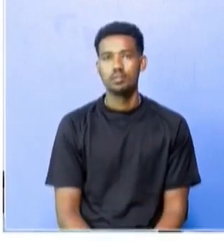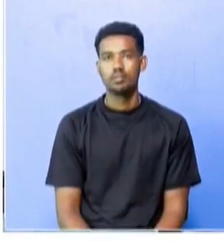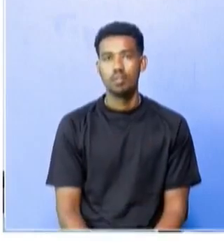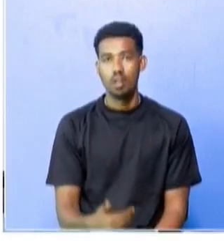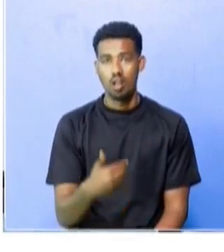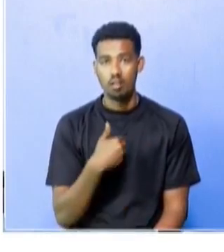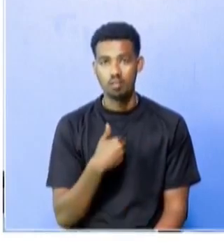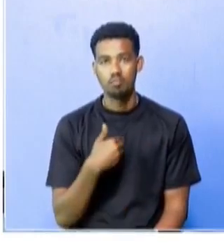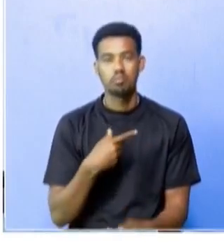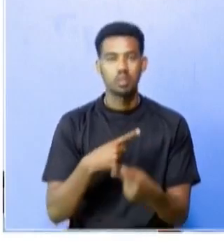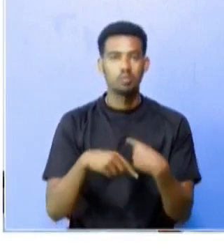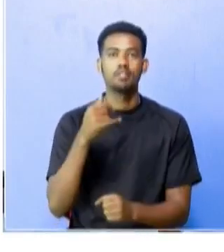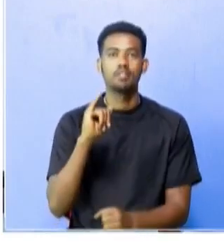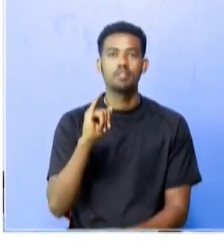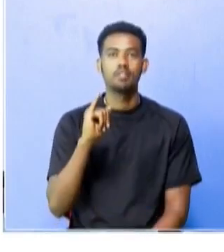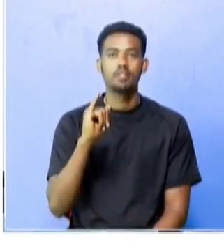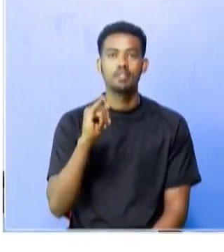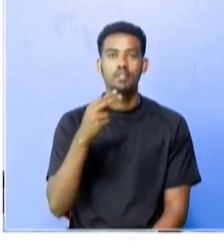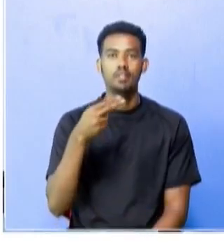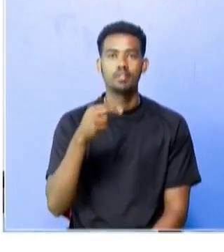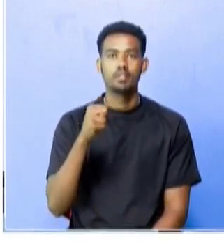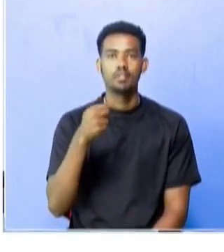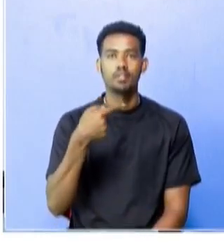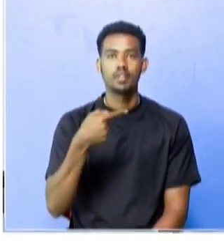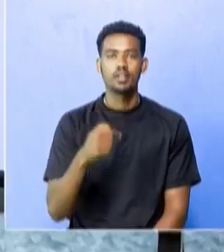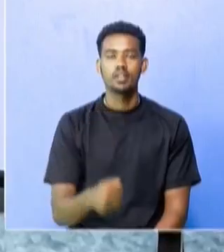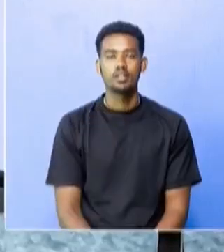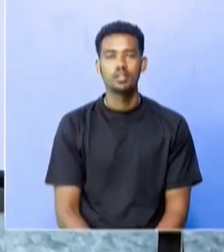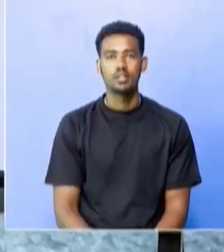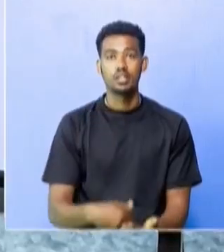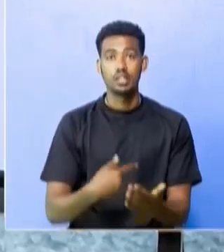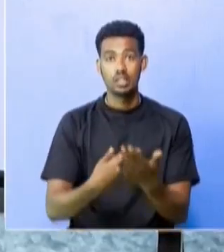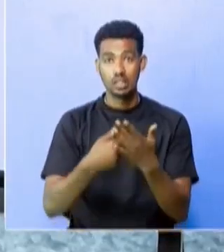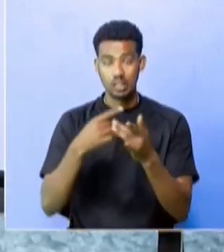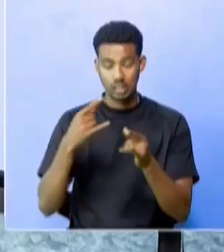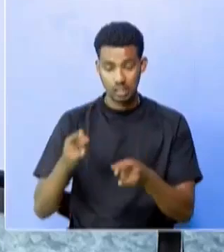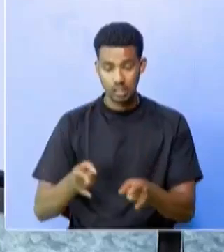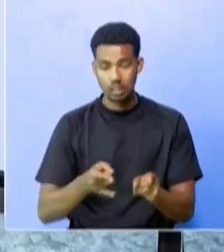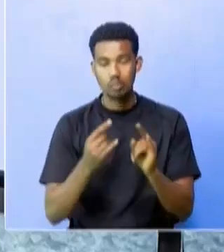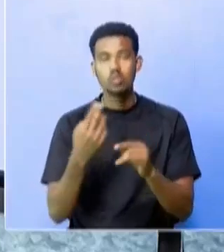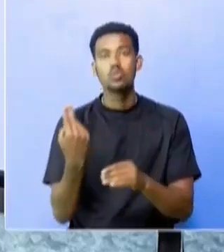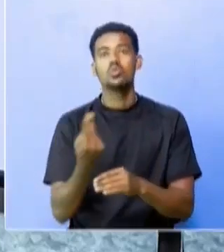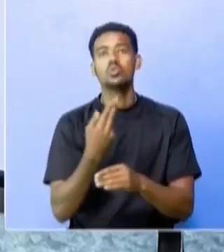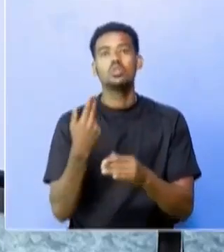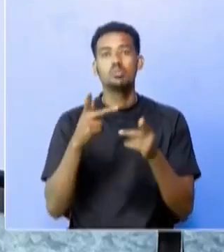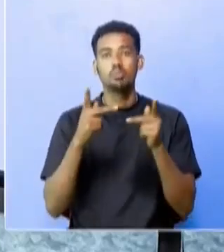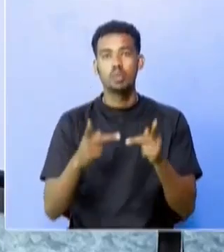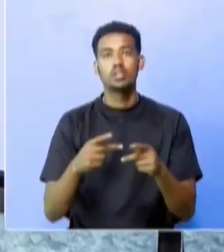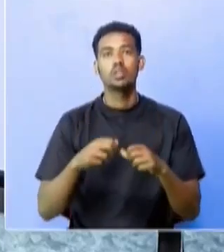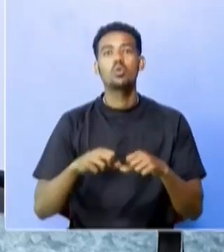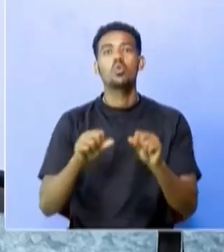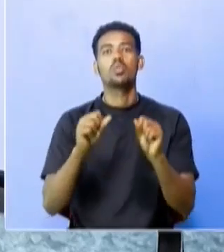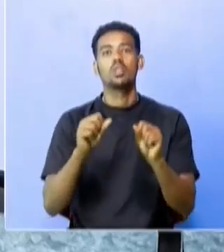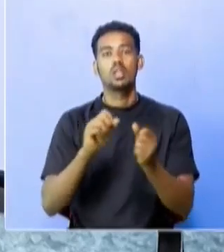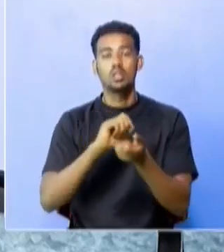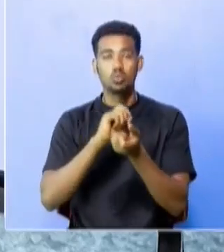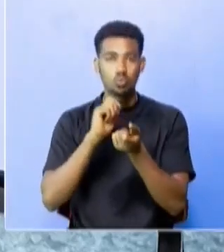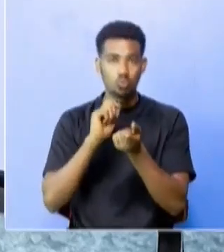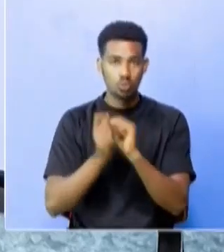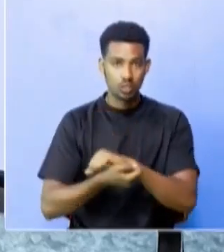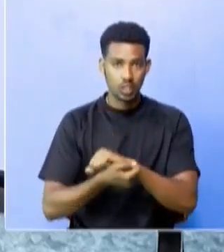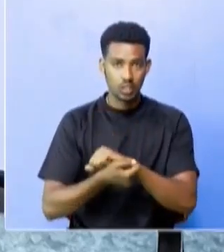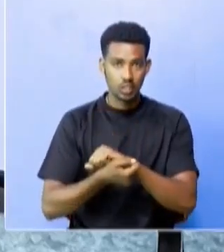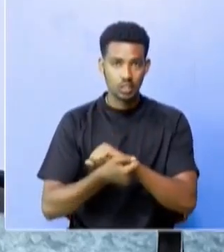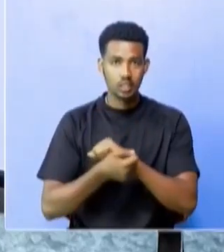become having. So this is the method of using present continuous tense with changing